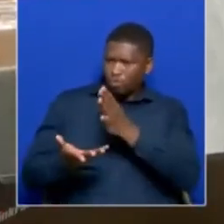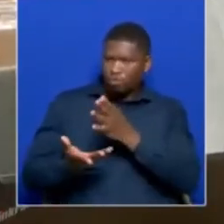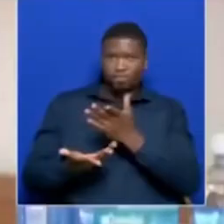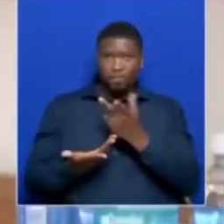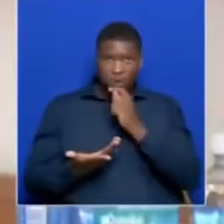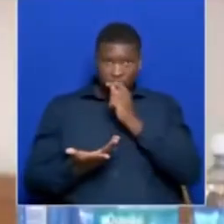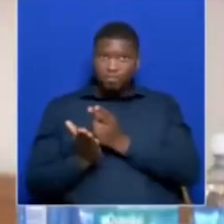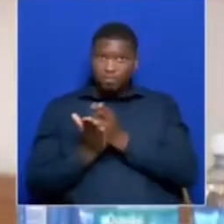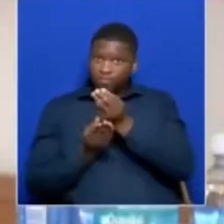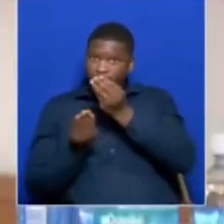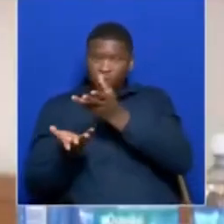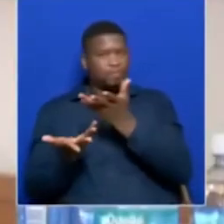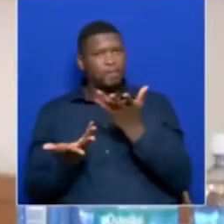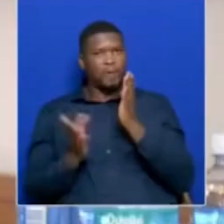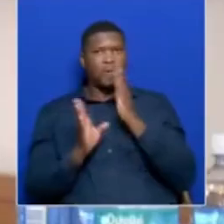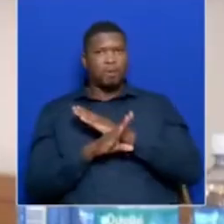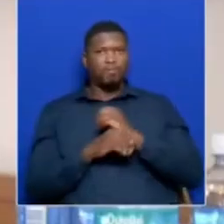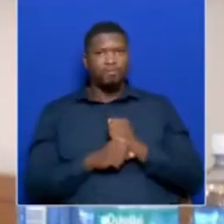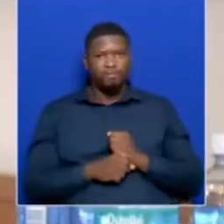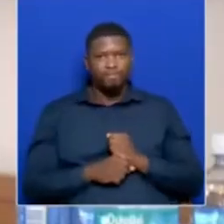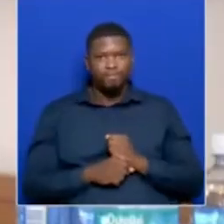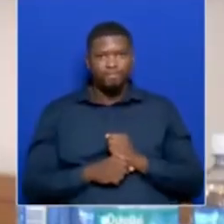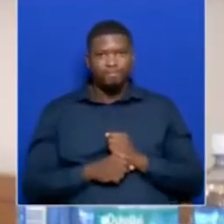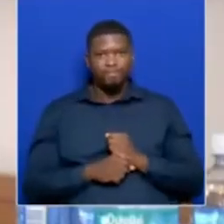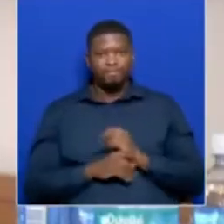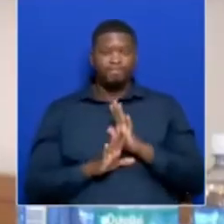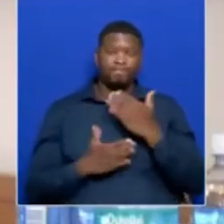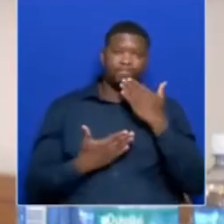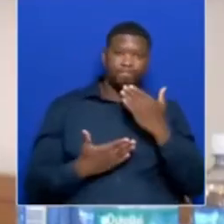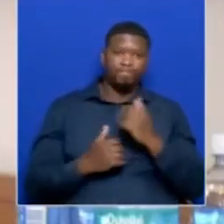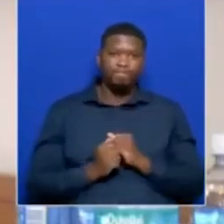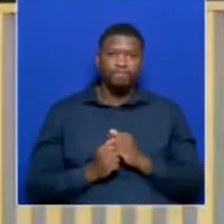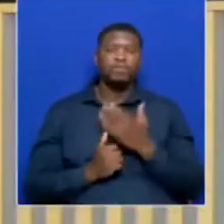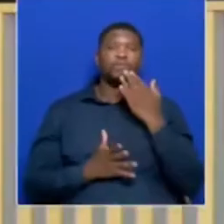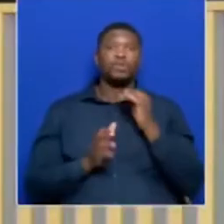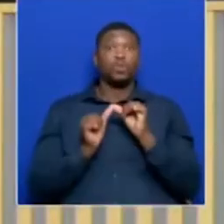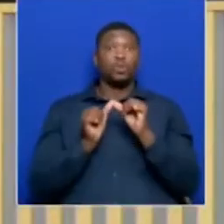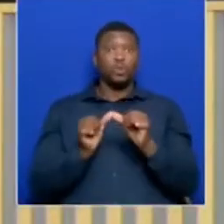Please continue. Thank you. Please continue from your paragraph.